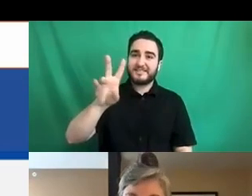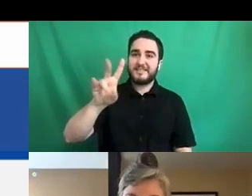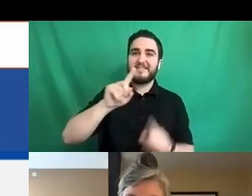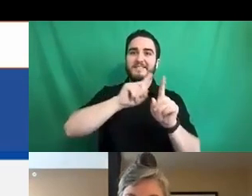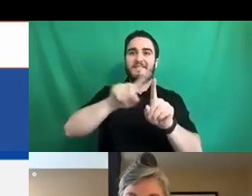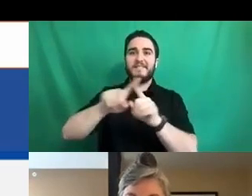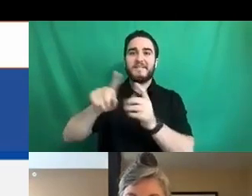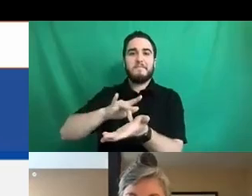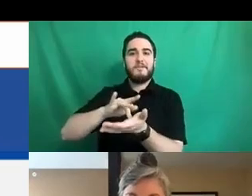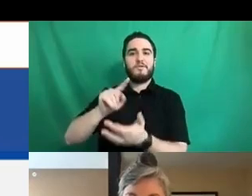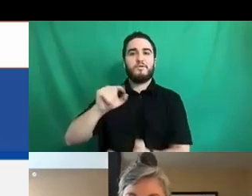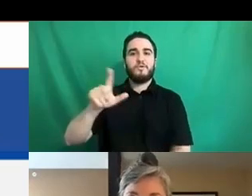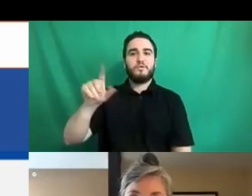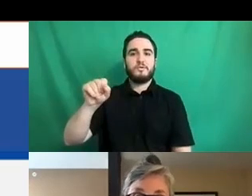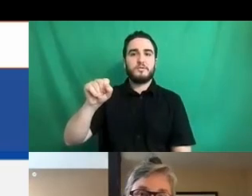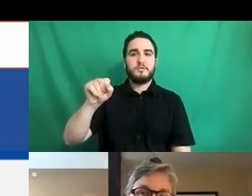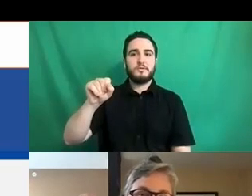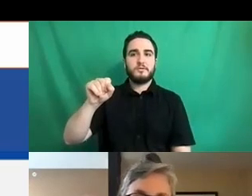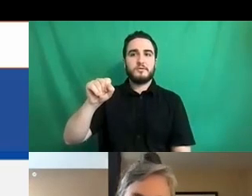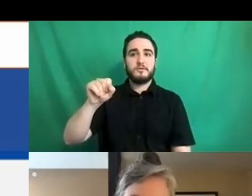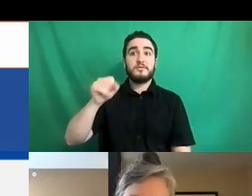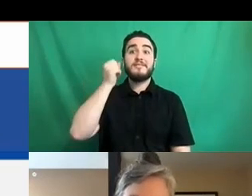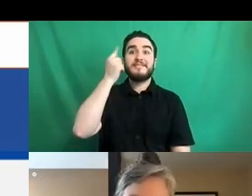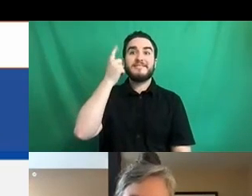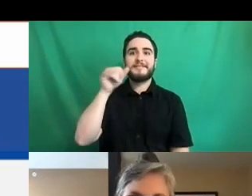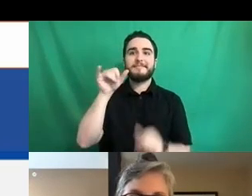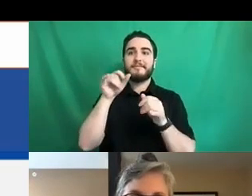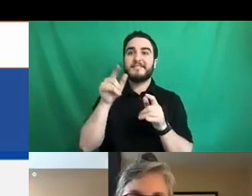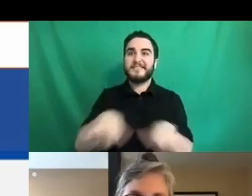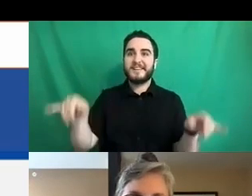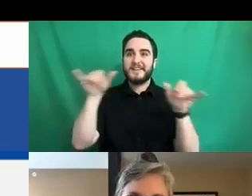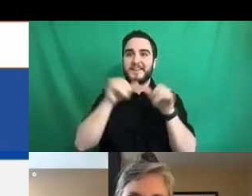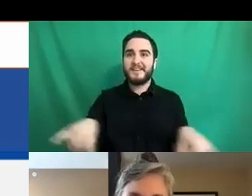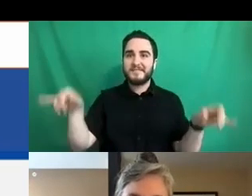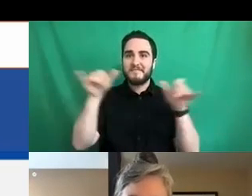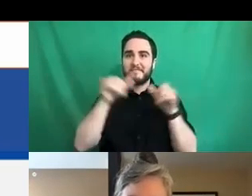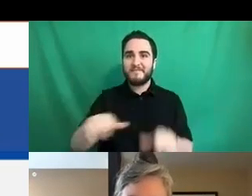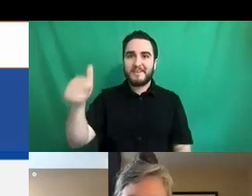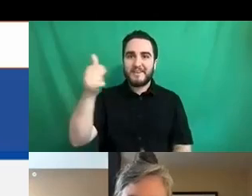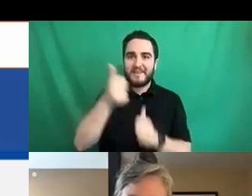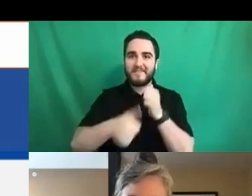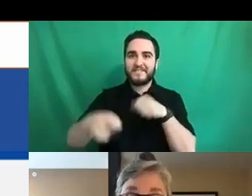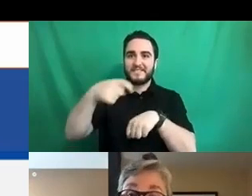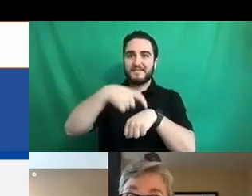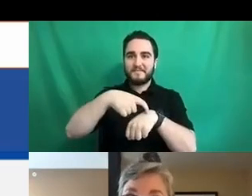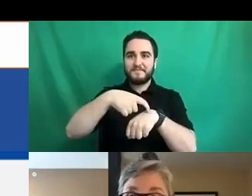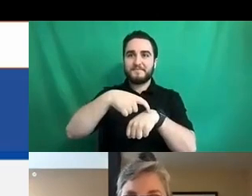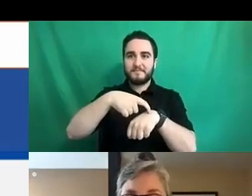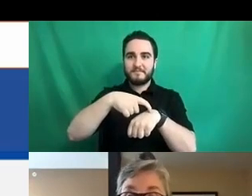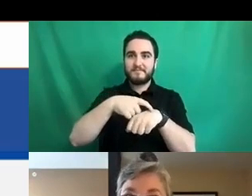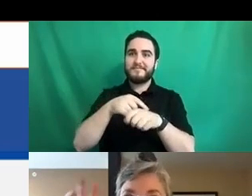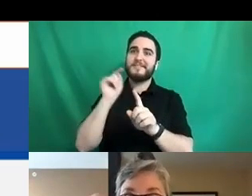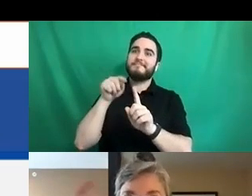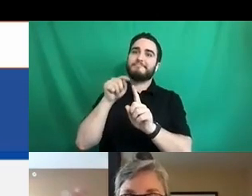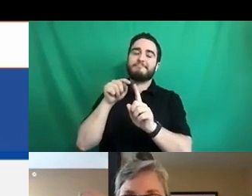medical tools, but it's the same tools every single time.